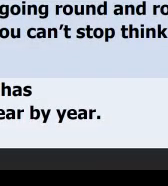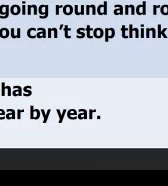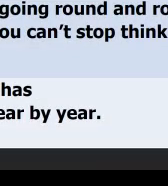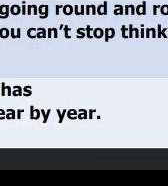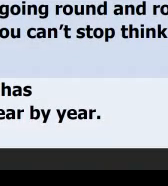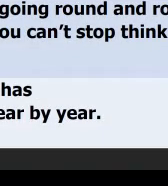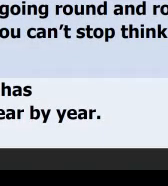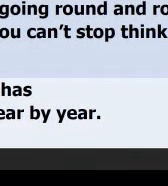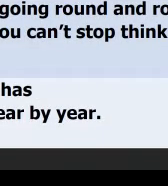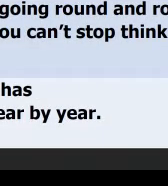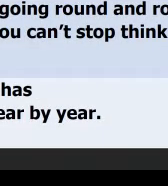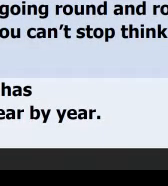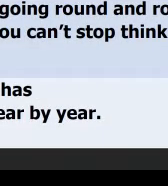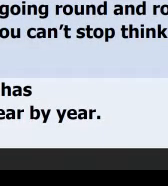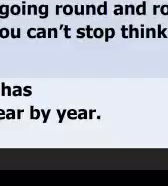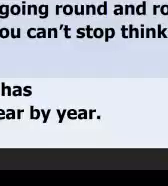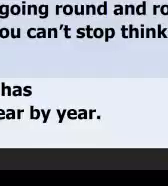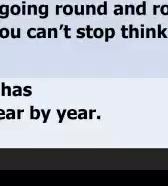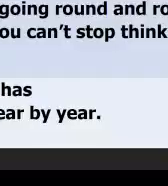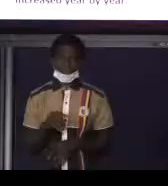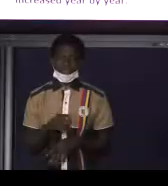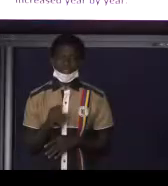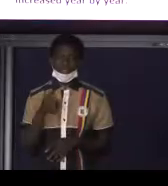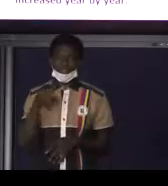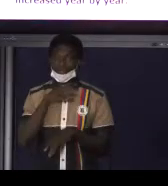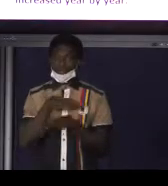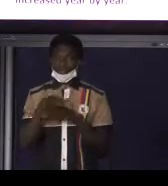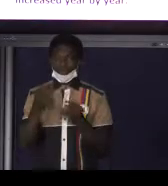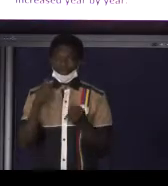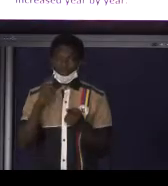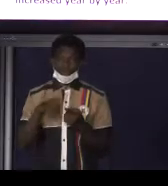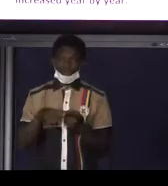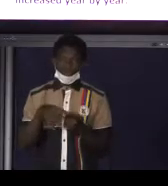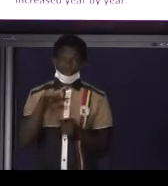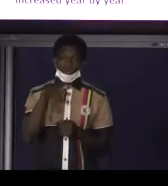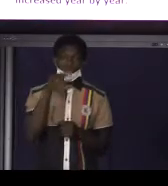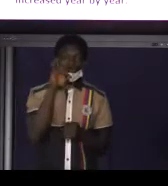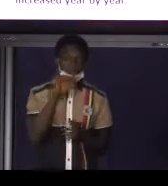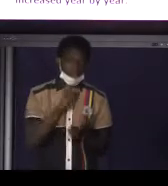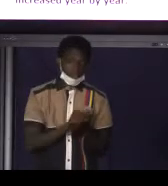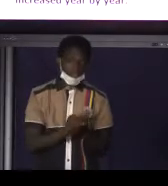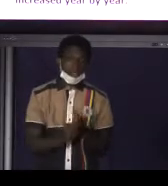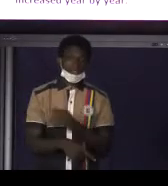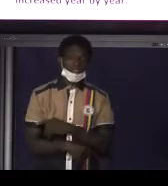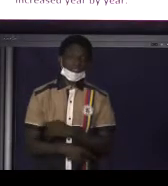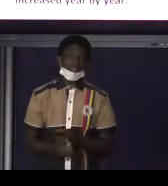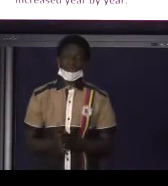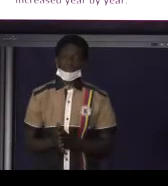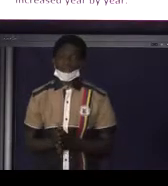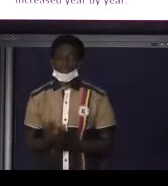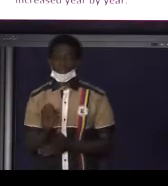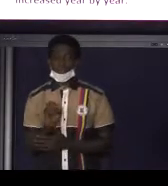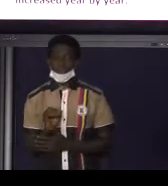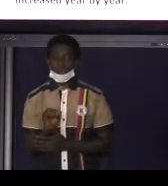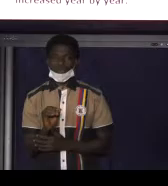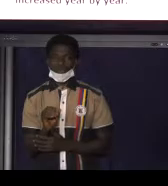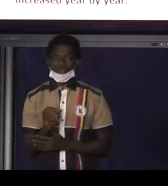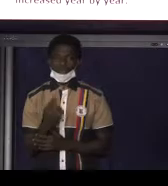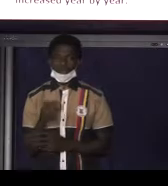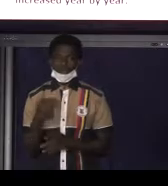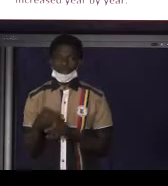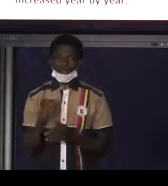sold by such and such a date, because you don't want to specify that particular date.